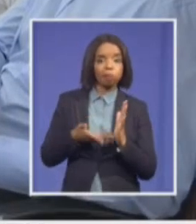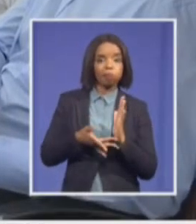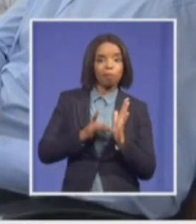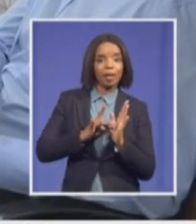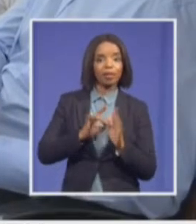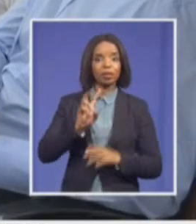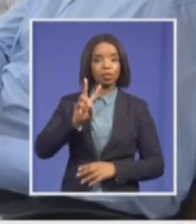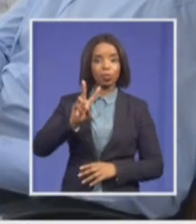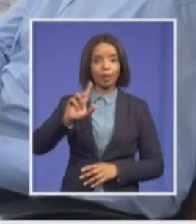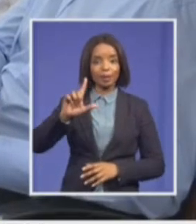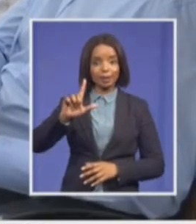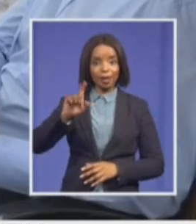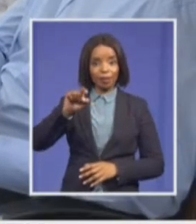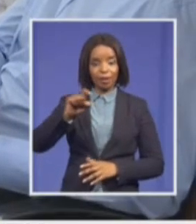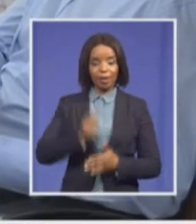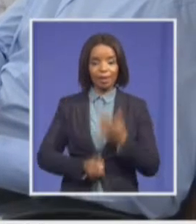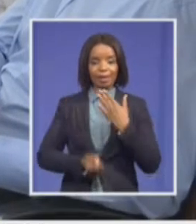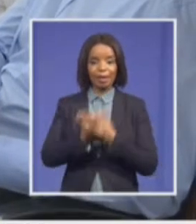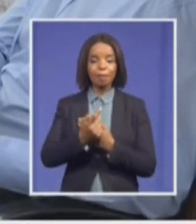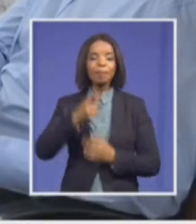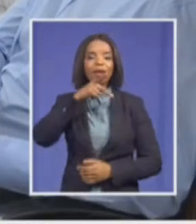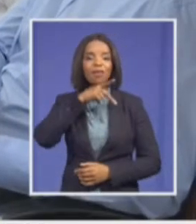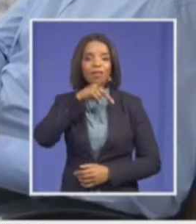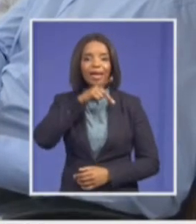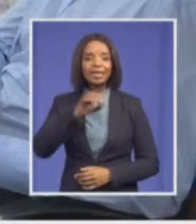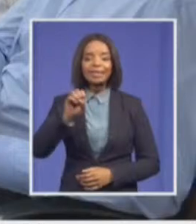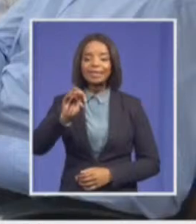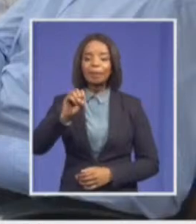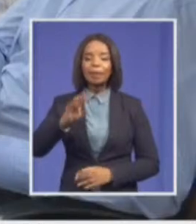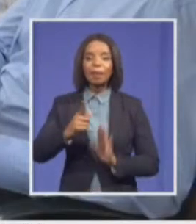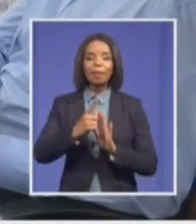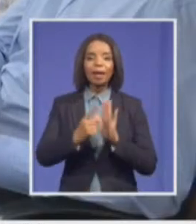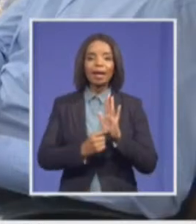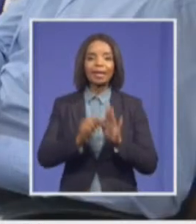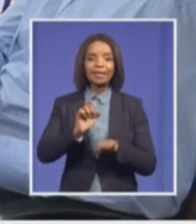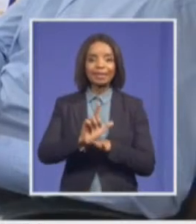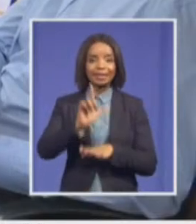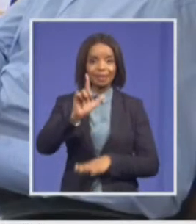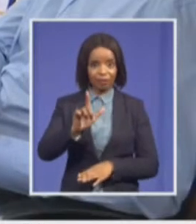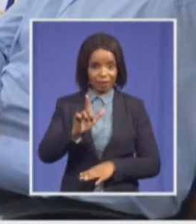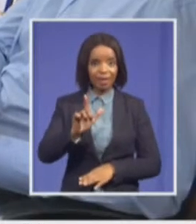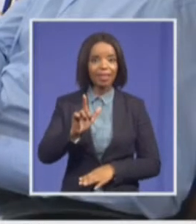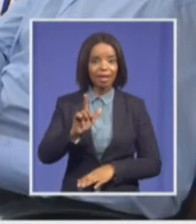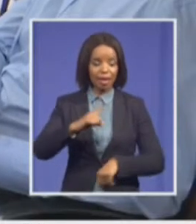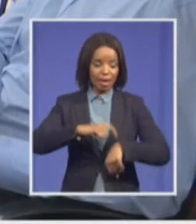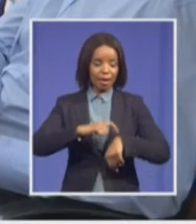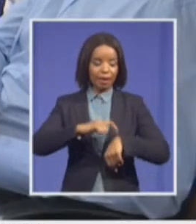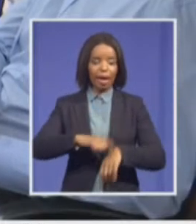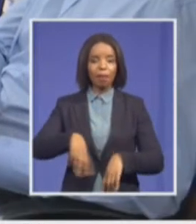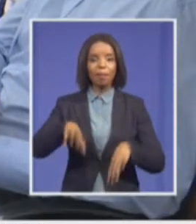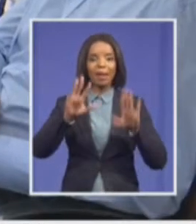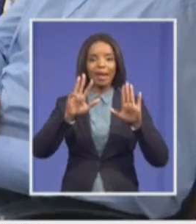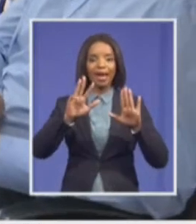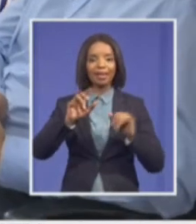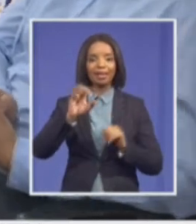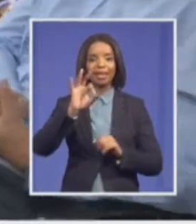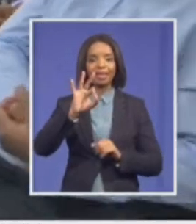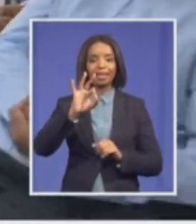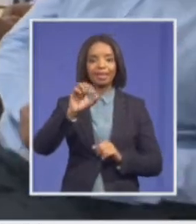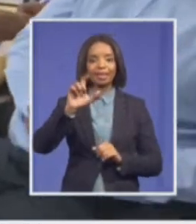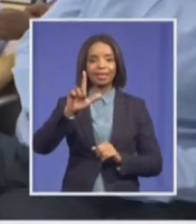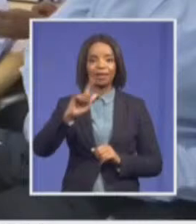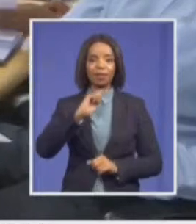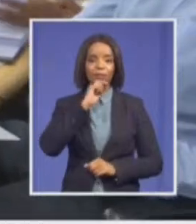the 17th at 9:37 a.m. Correct. Would you take us through that quickly?